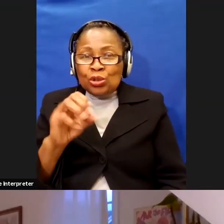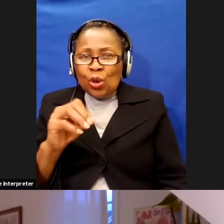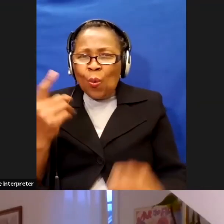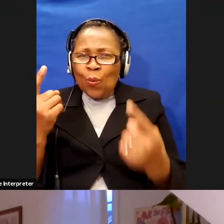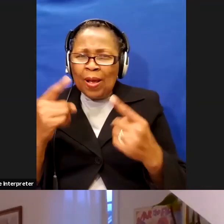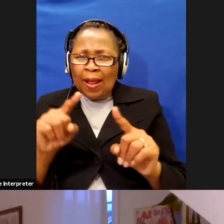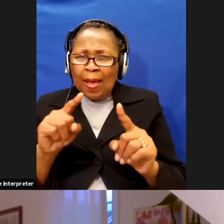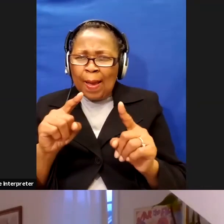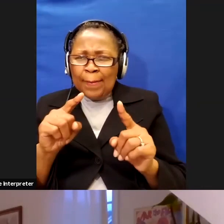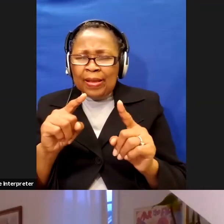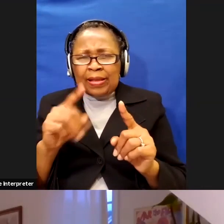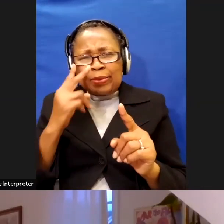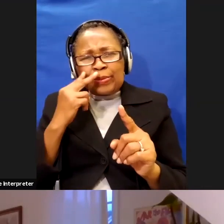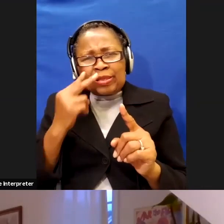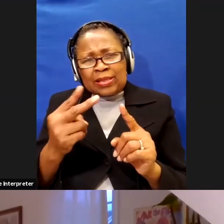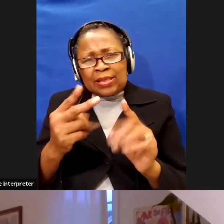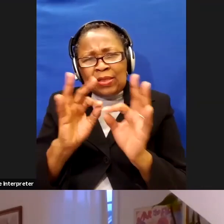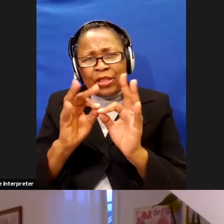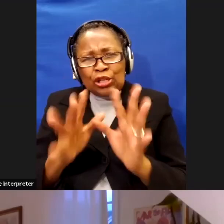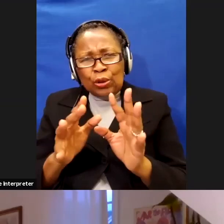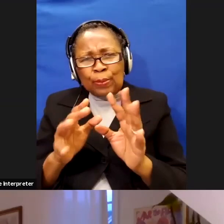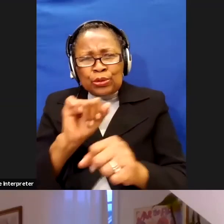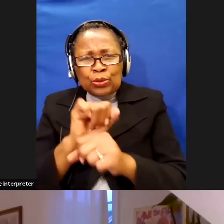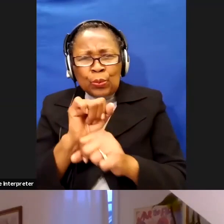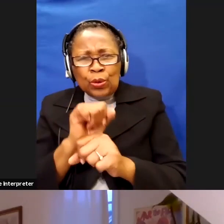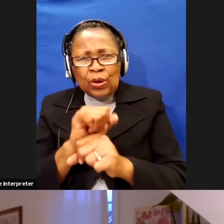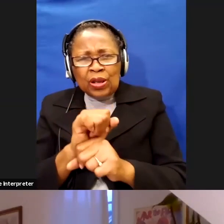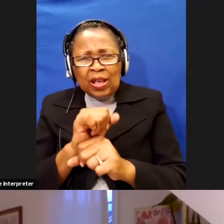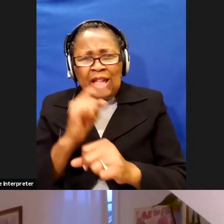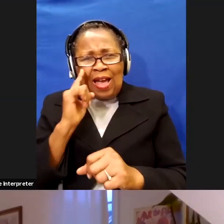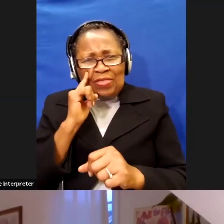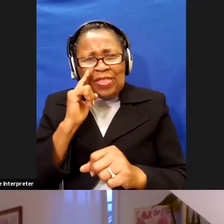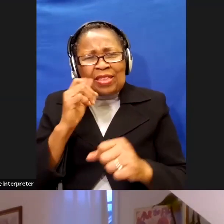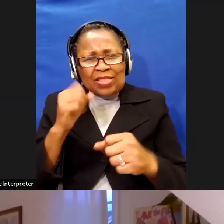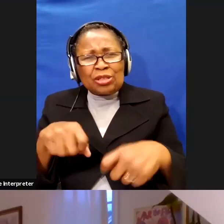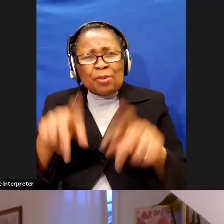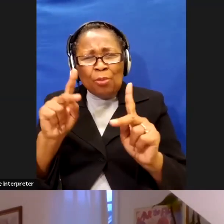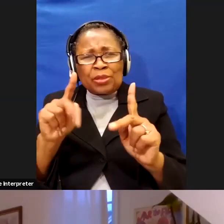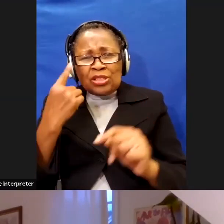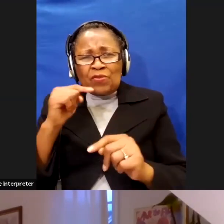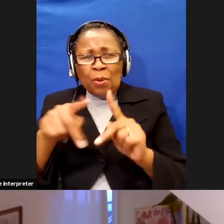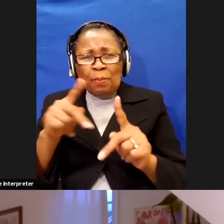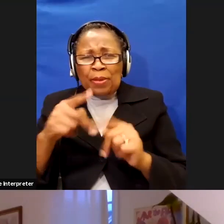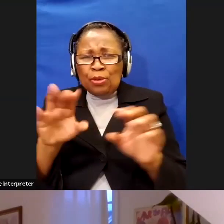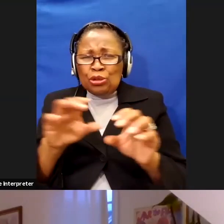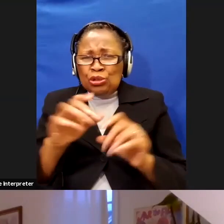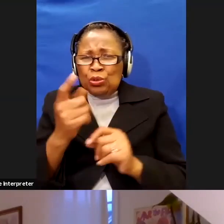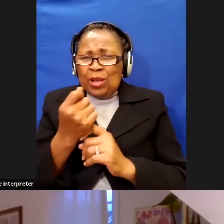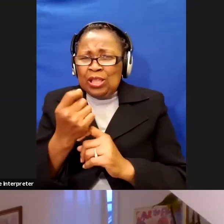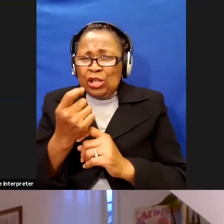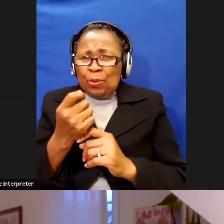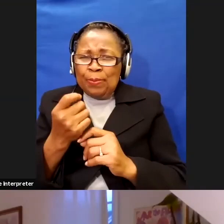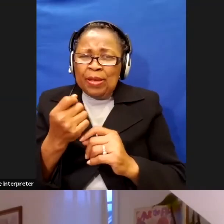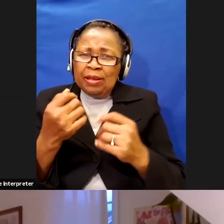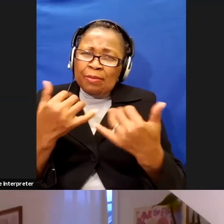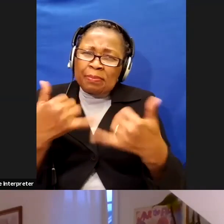this interpreter, it seems to be working. I think there's some opportunities out there for some people to do a little bit of experimenting with